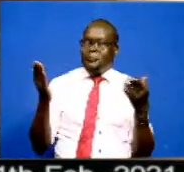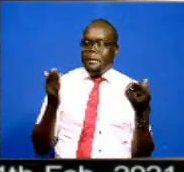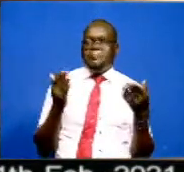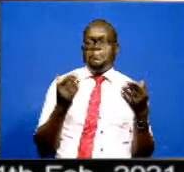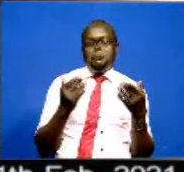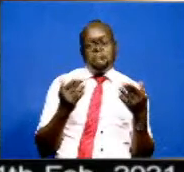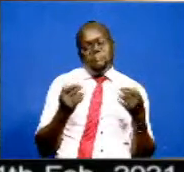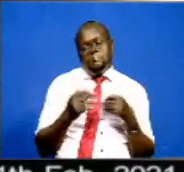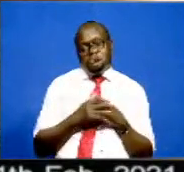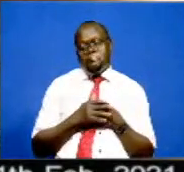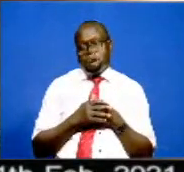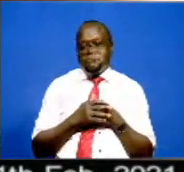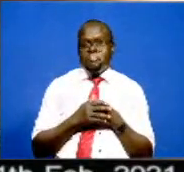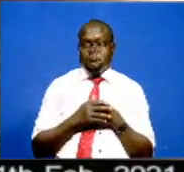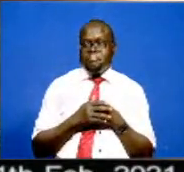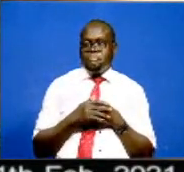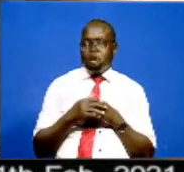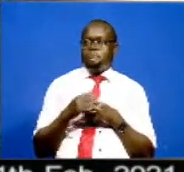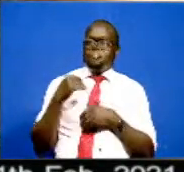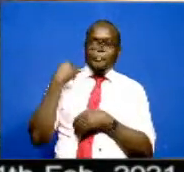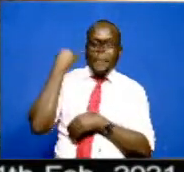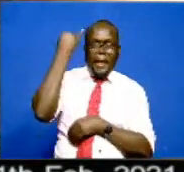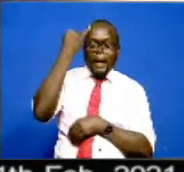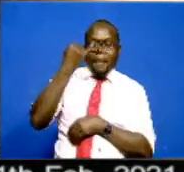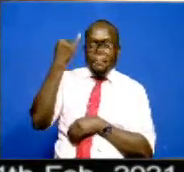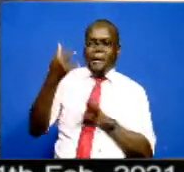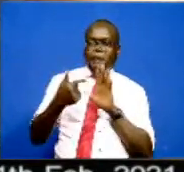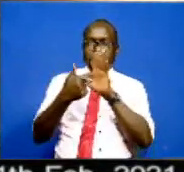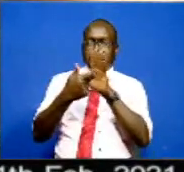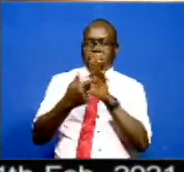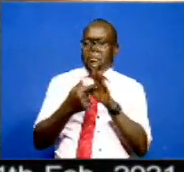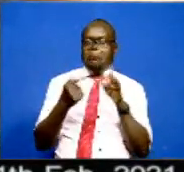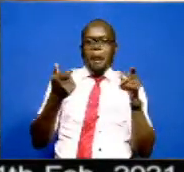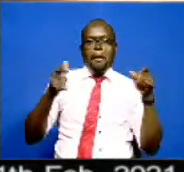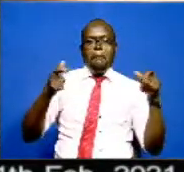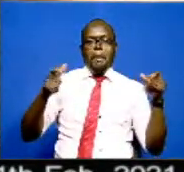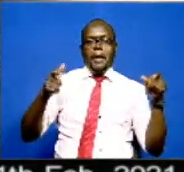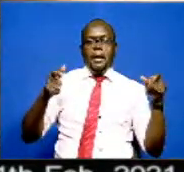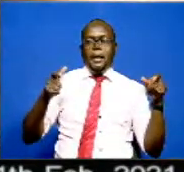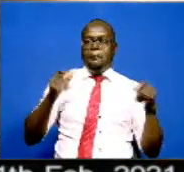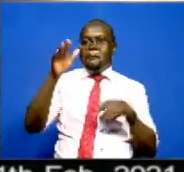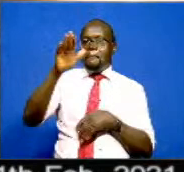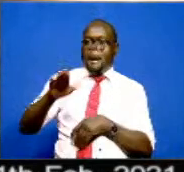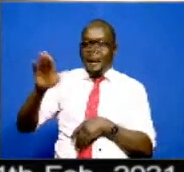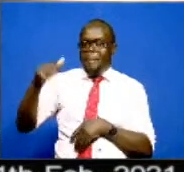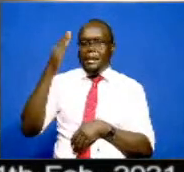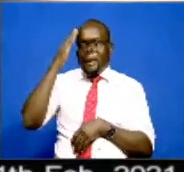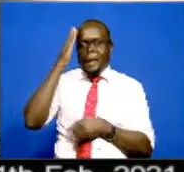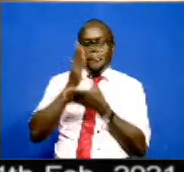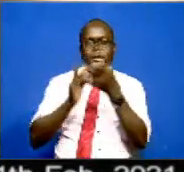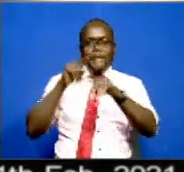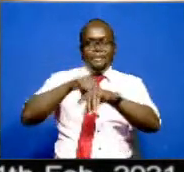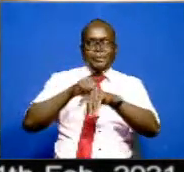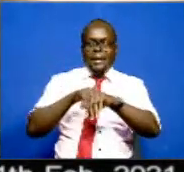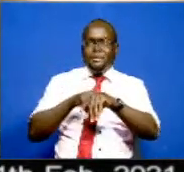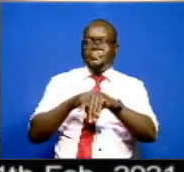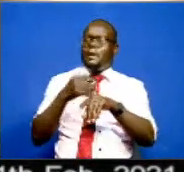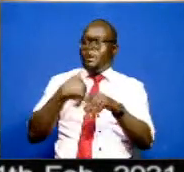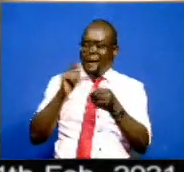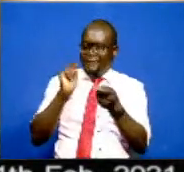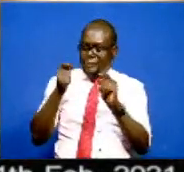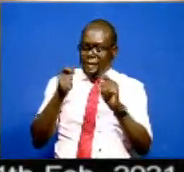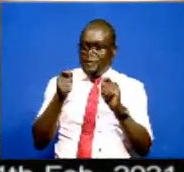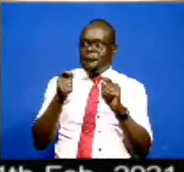about. The image that the media tries to portray about Parliament. I know sometimes it is hard to change